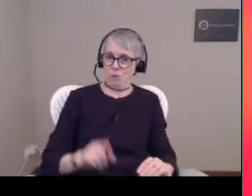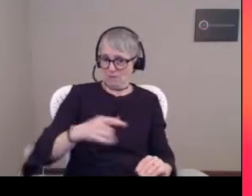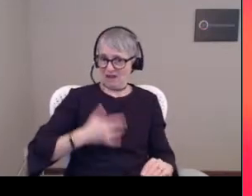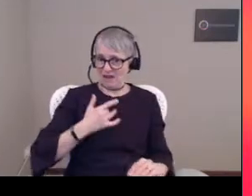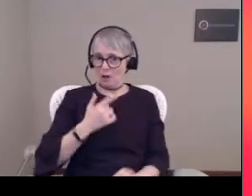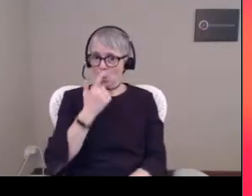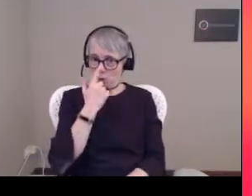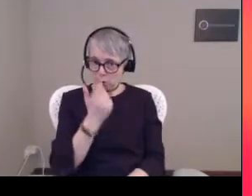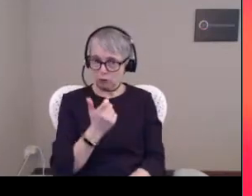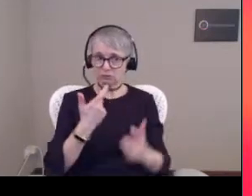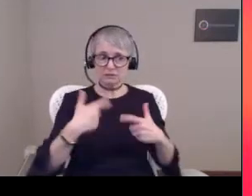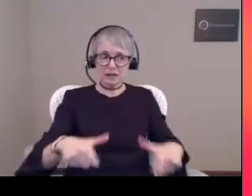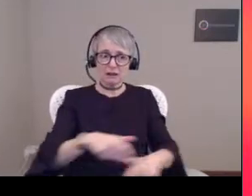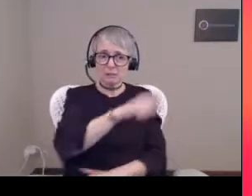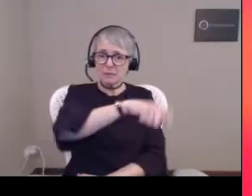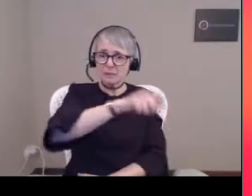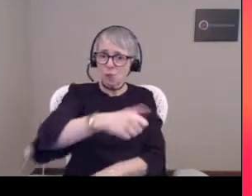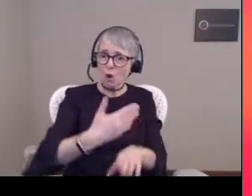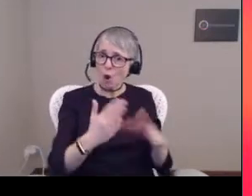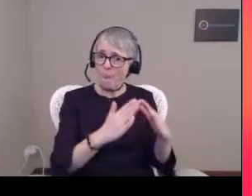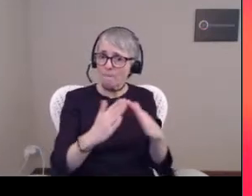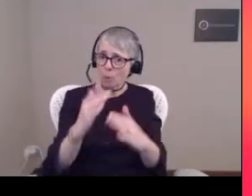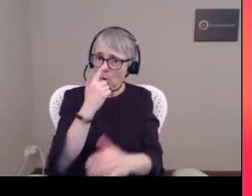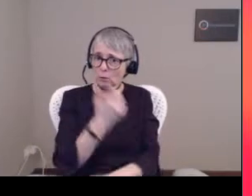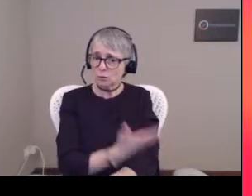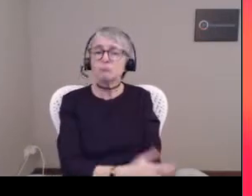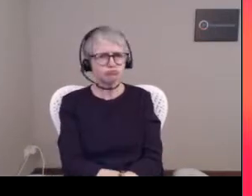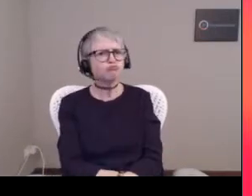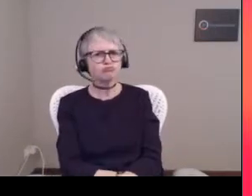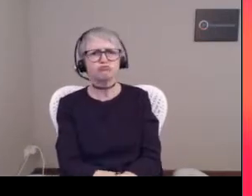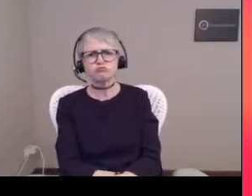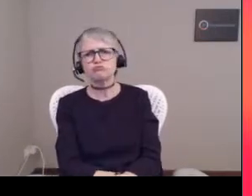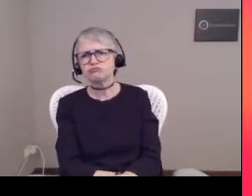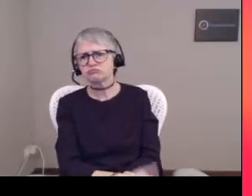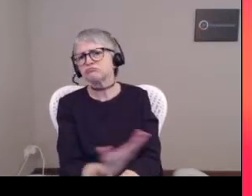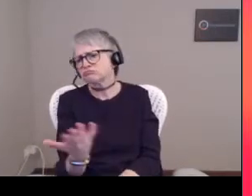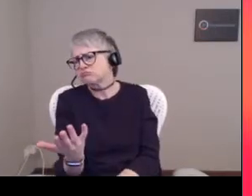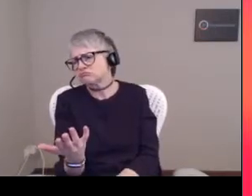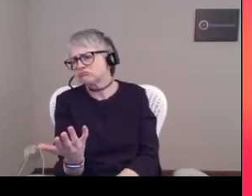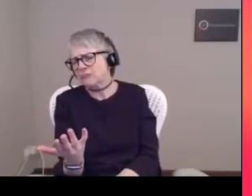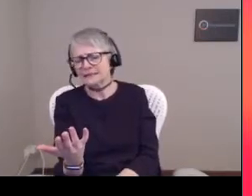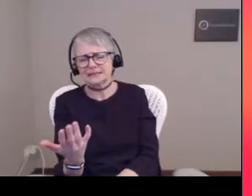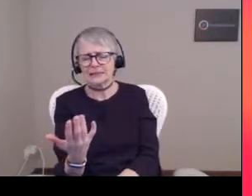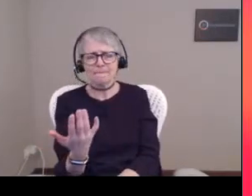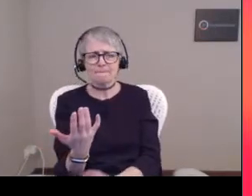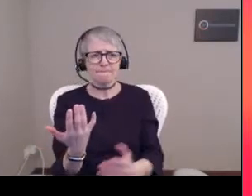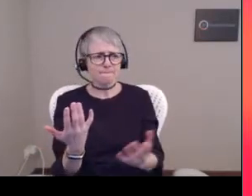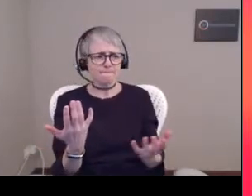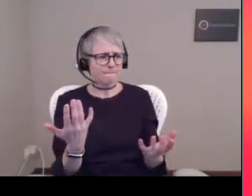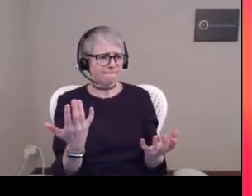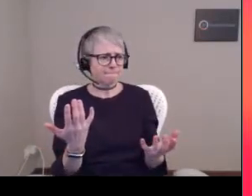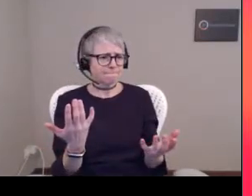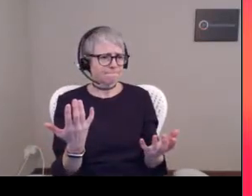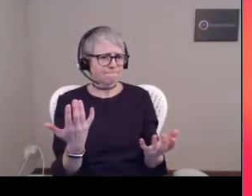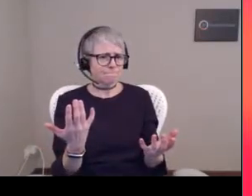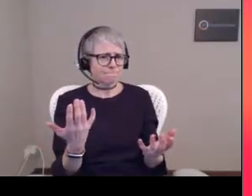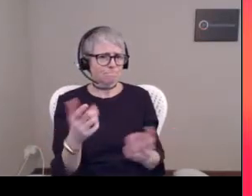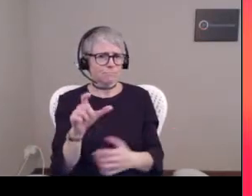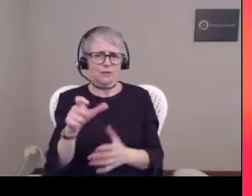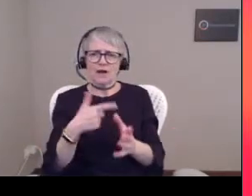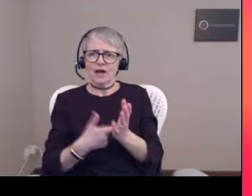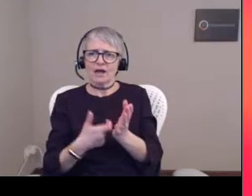home flexibly? Absolutely. Look, as I mentioned earlier, we are Carolyn McCall is